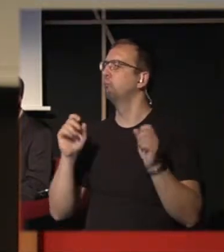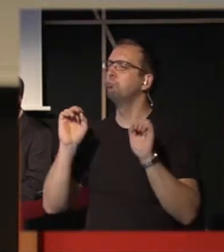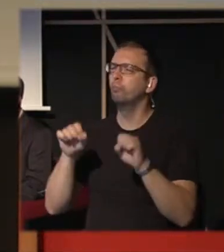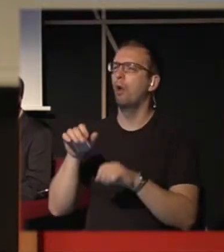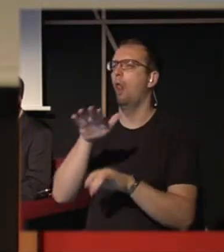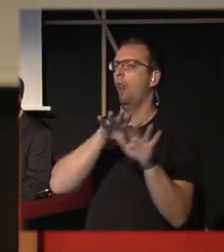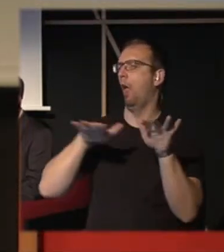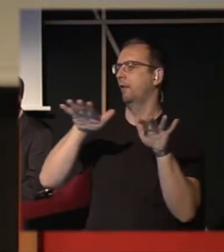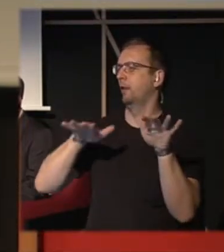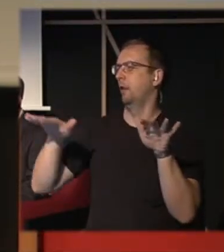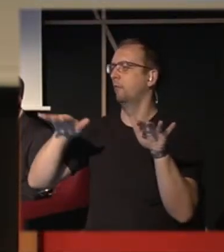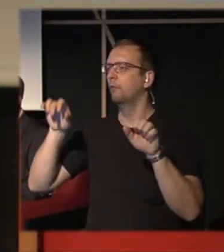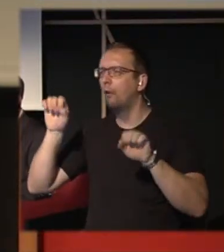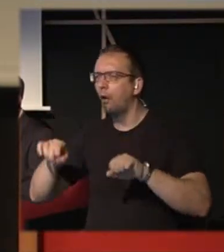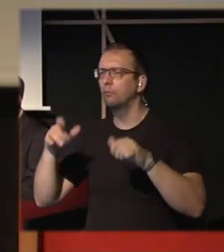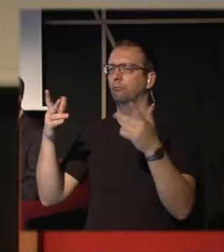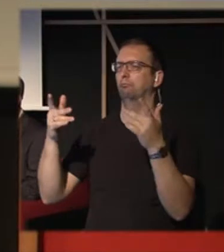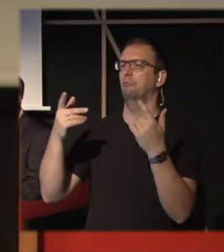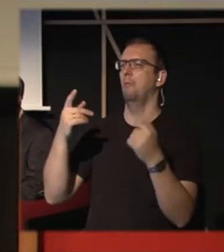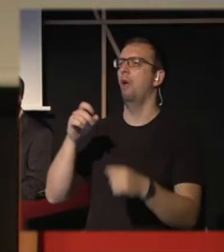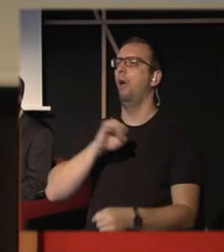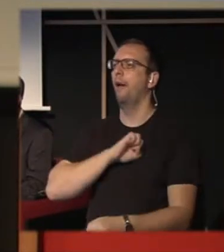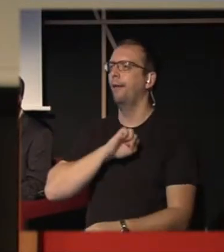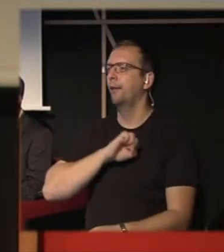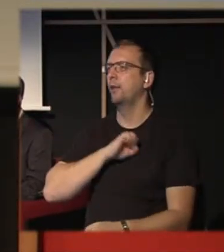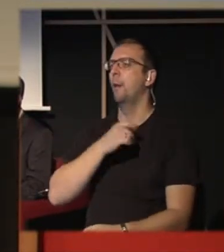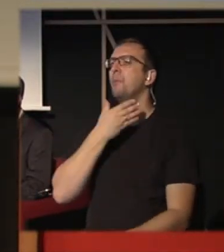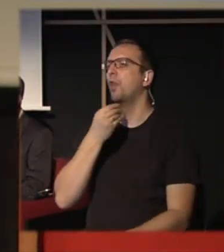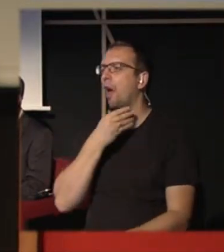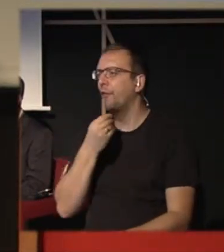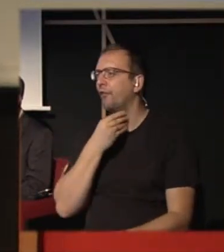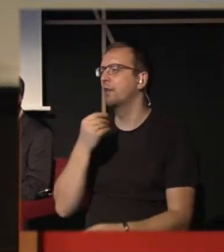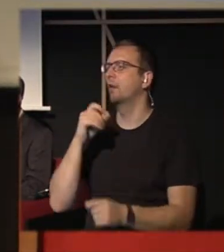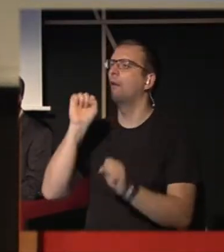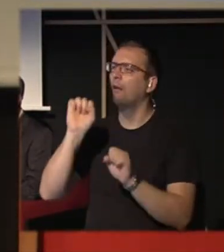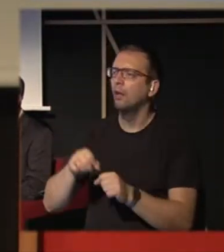the national association who will take the decisions whether to grant, refuse a license,